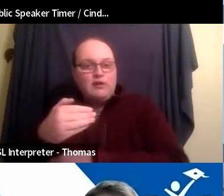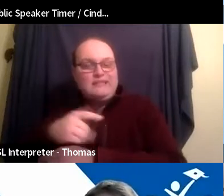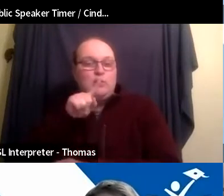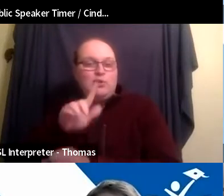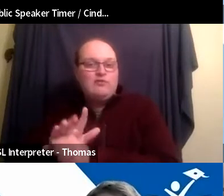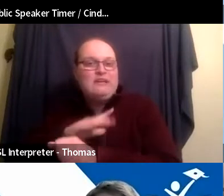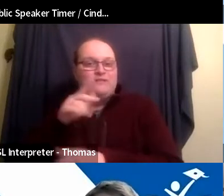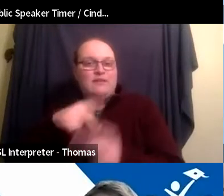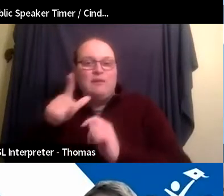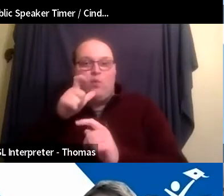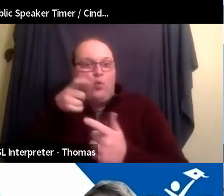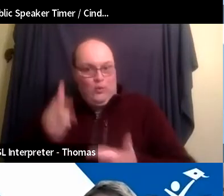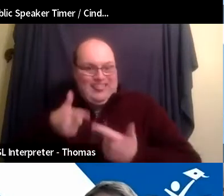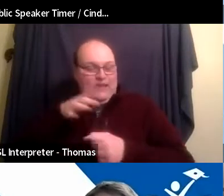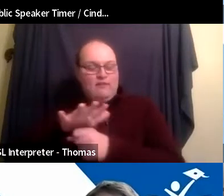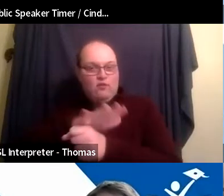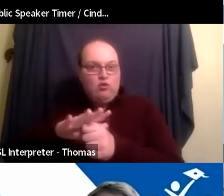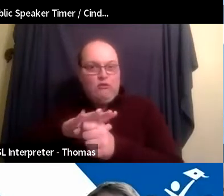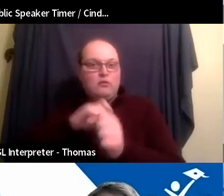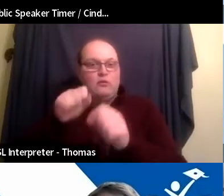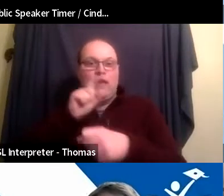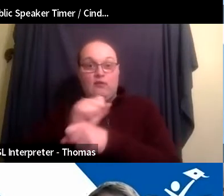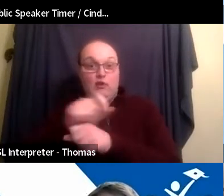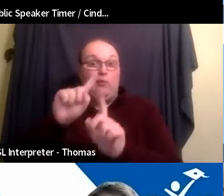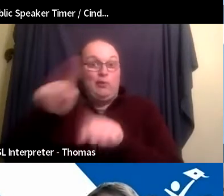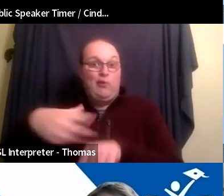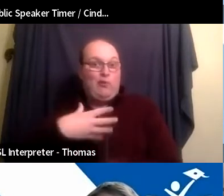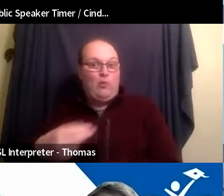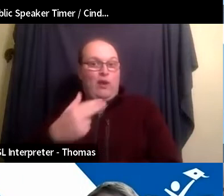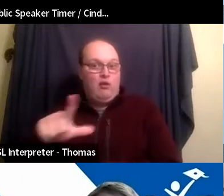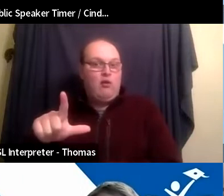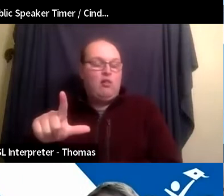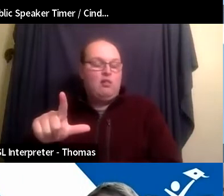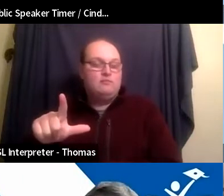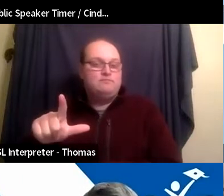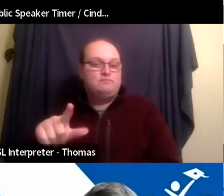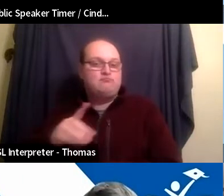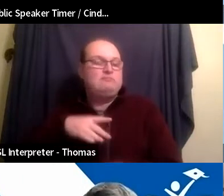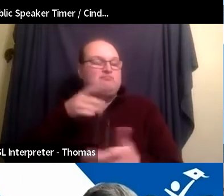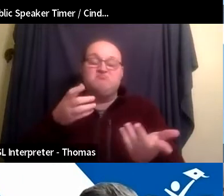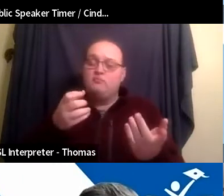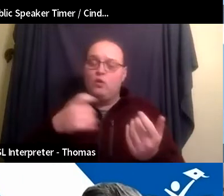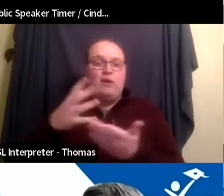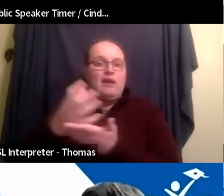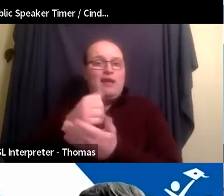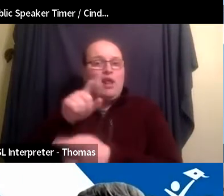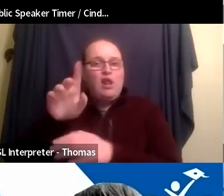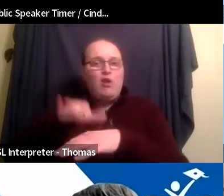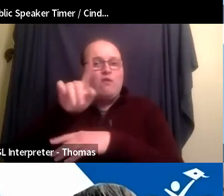actually reside in this area actually go to Whitehall. We have gathered over